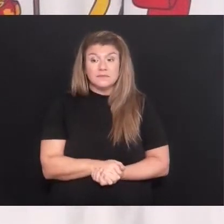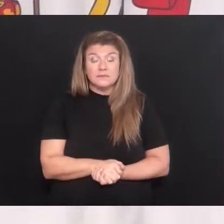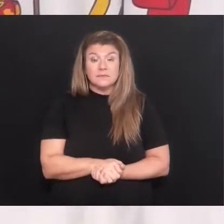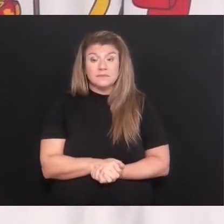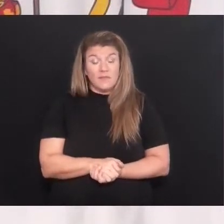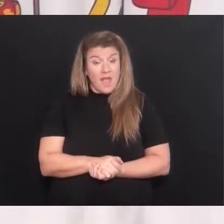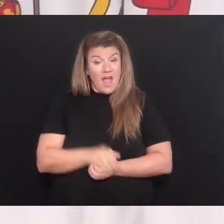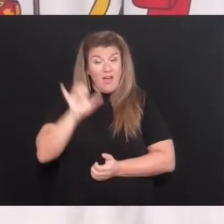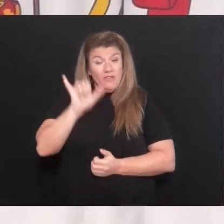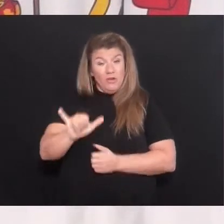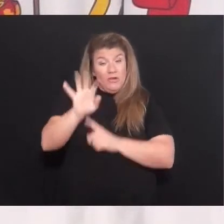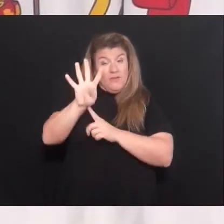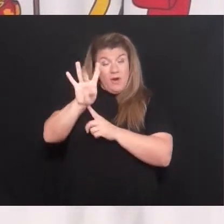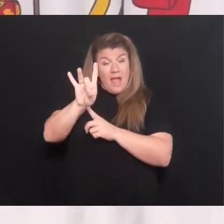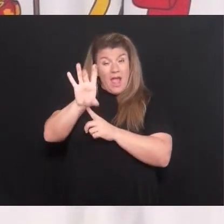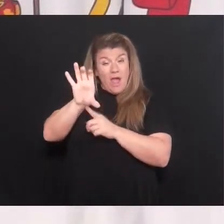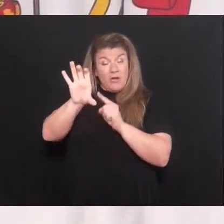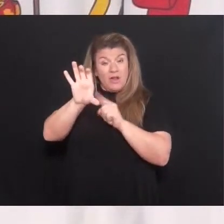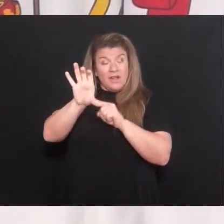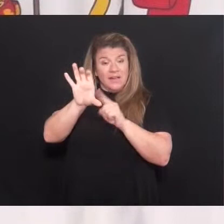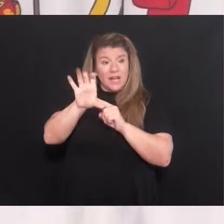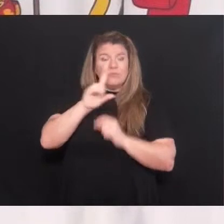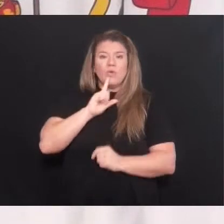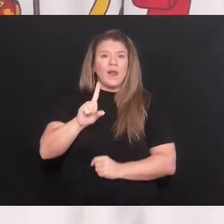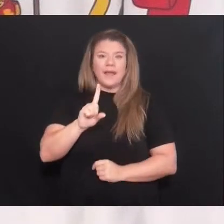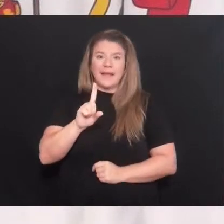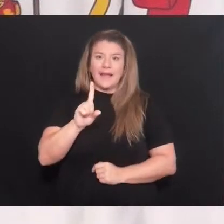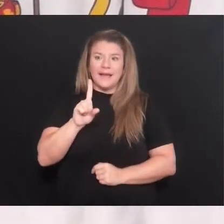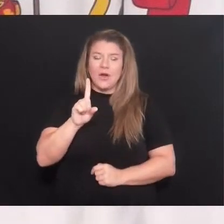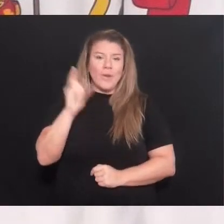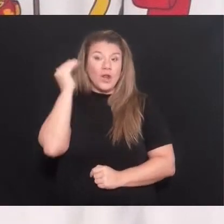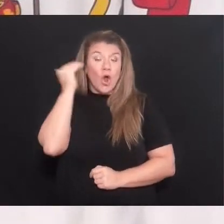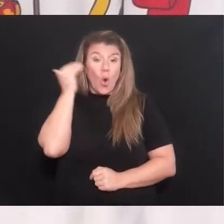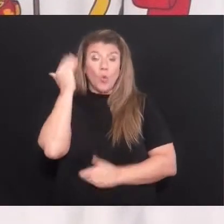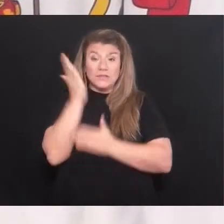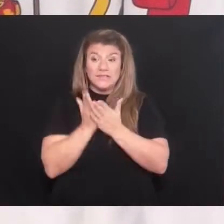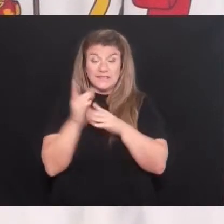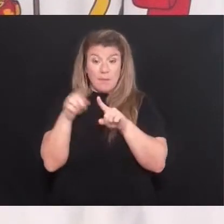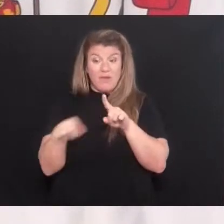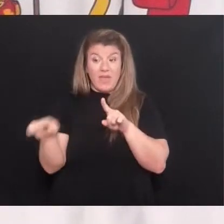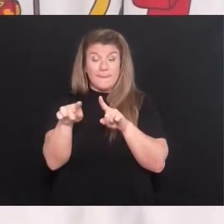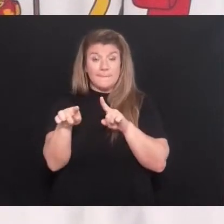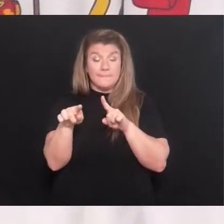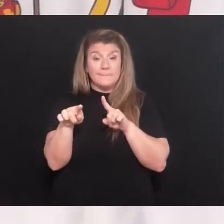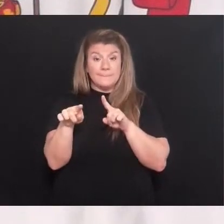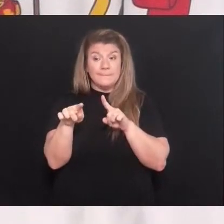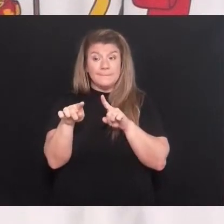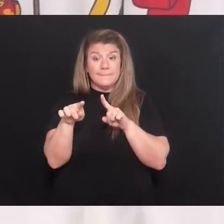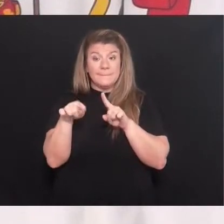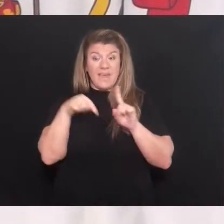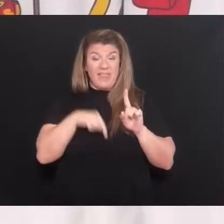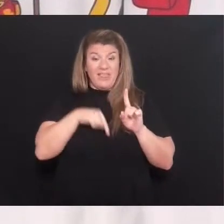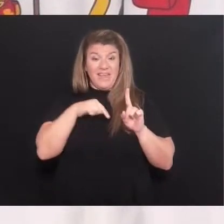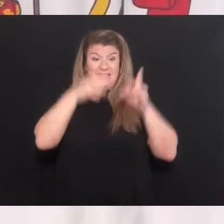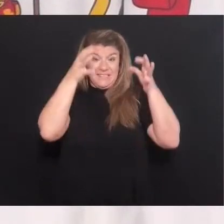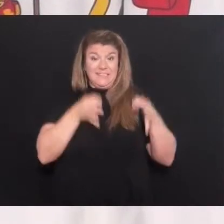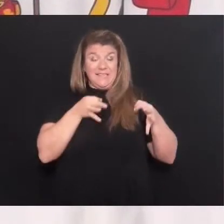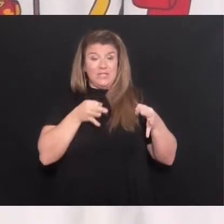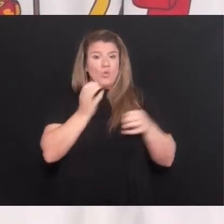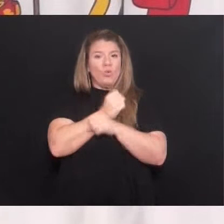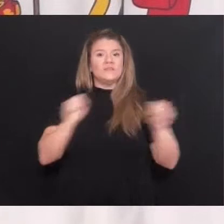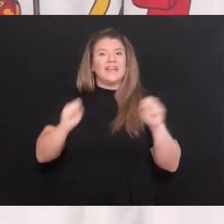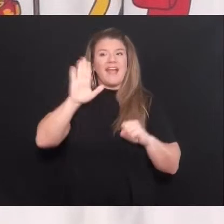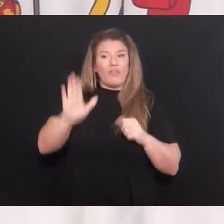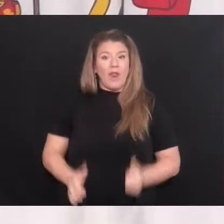those 4,800 people, there's no question whatsoever, some of them that this move has saved their